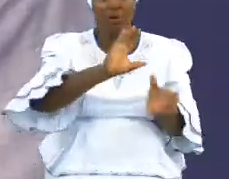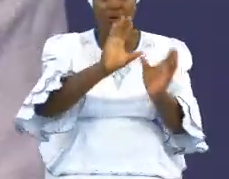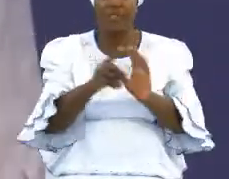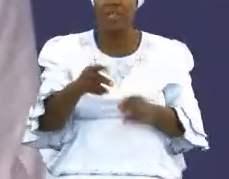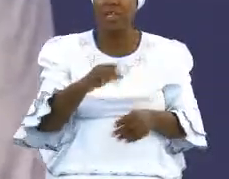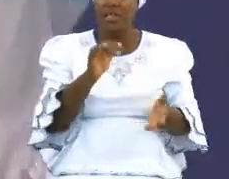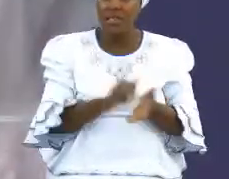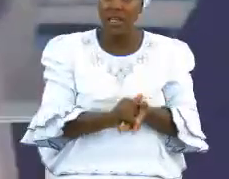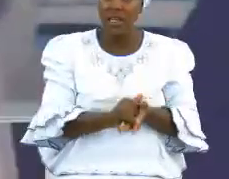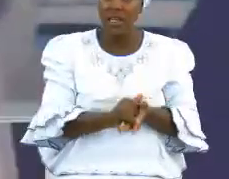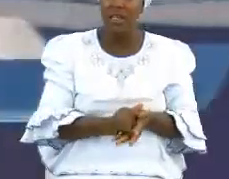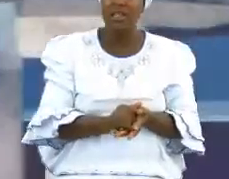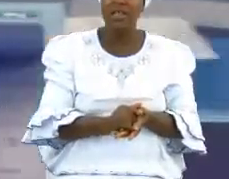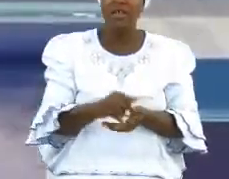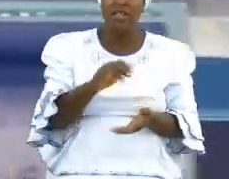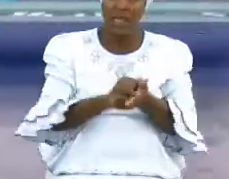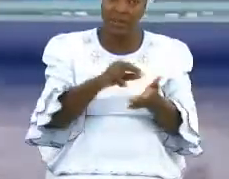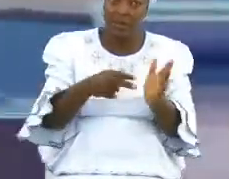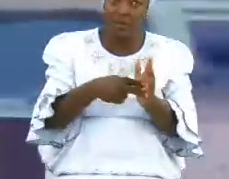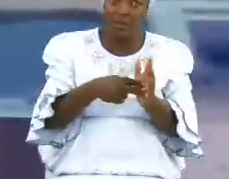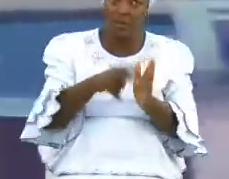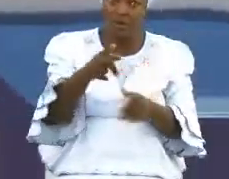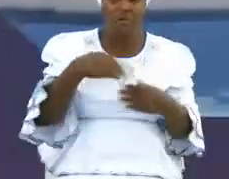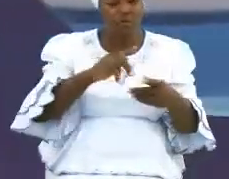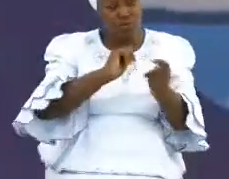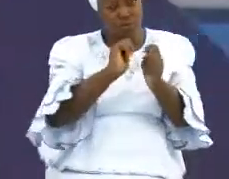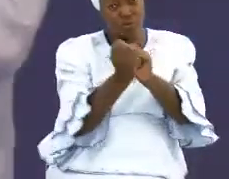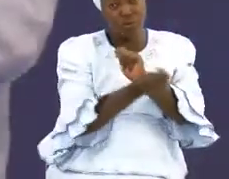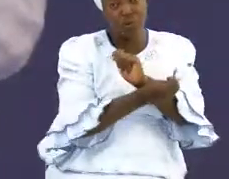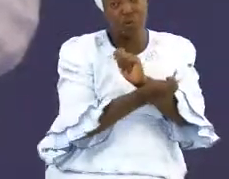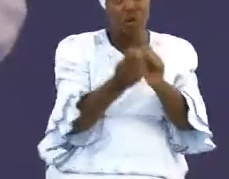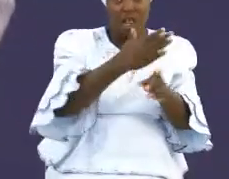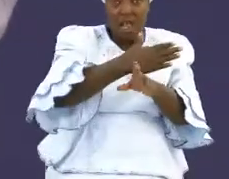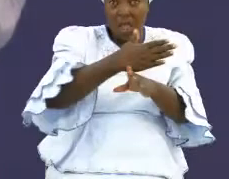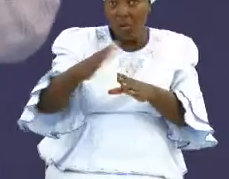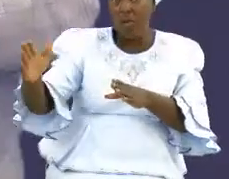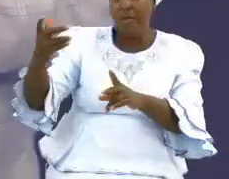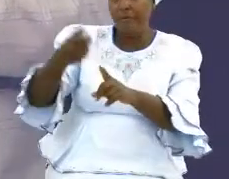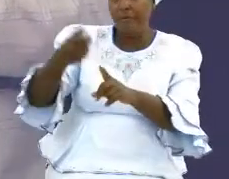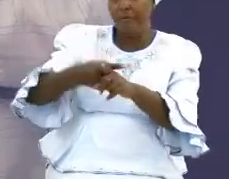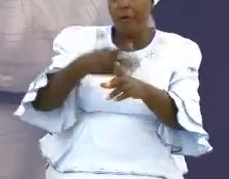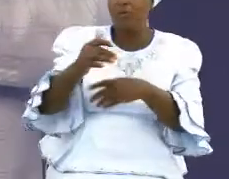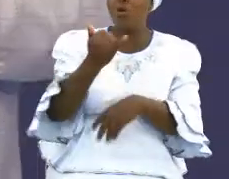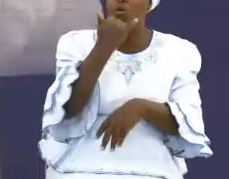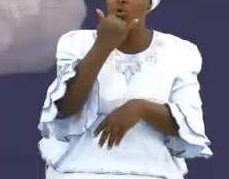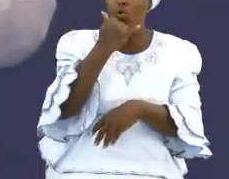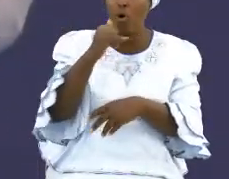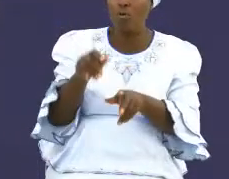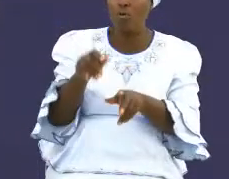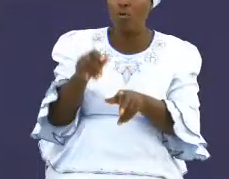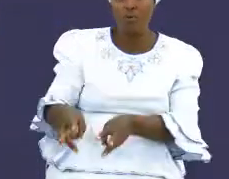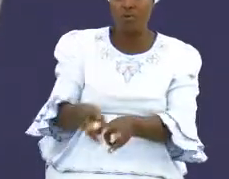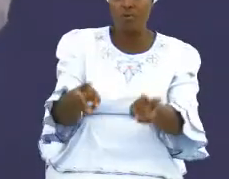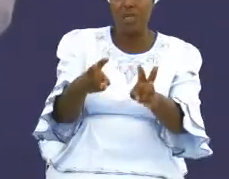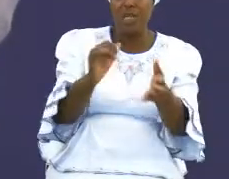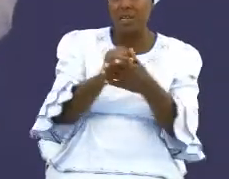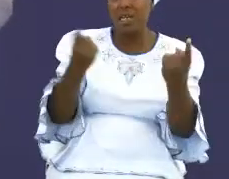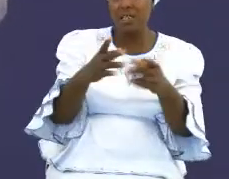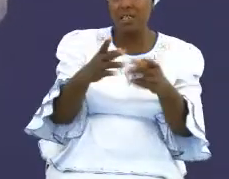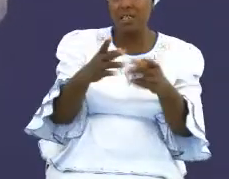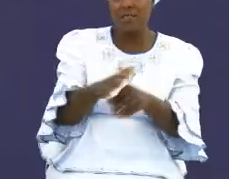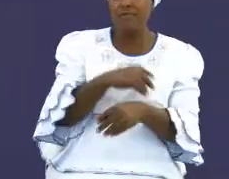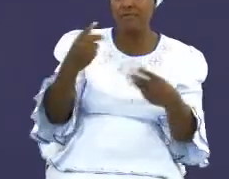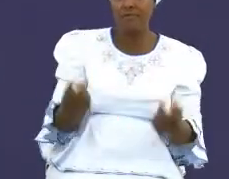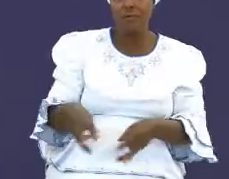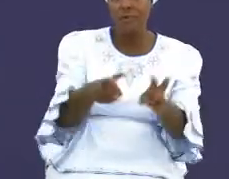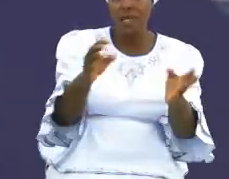is, you turn away from the wrong direction, the sinful direction, the